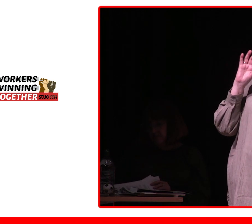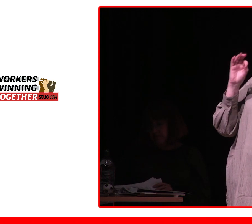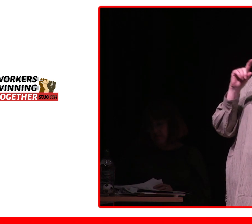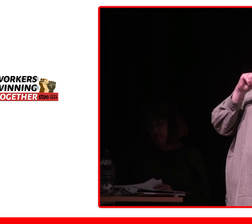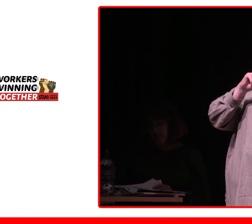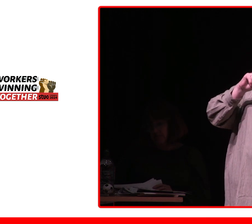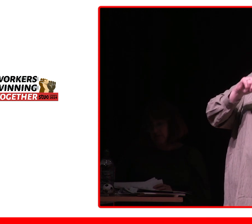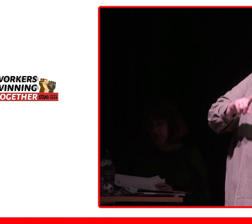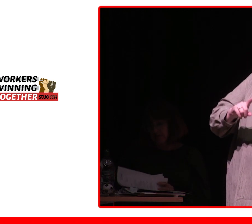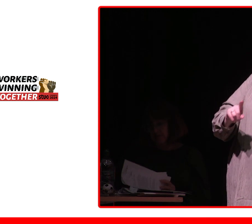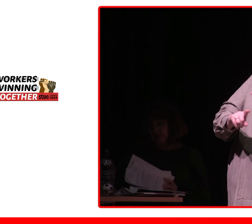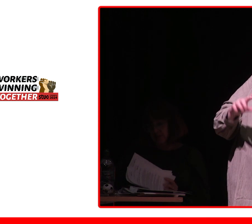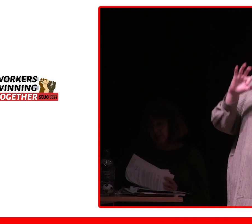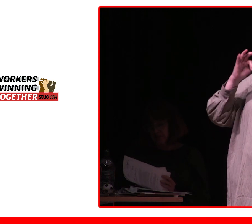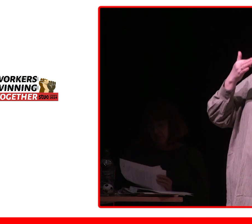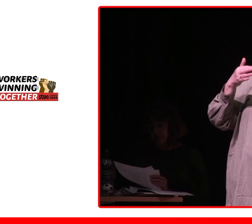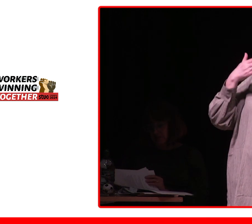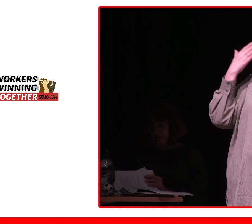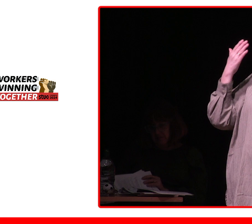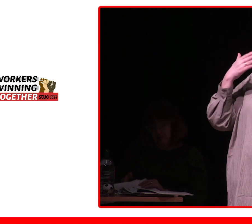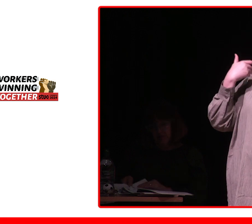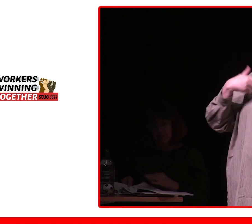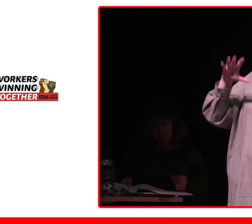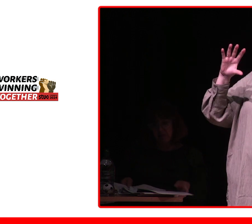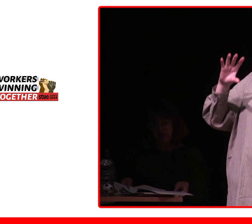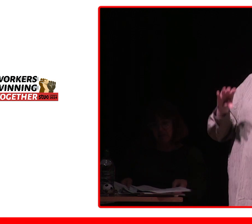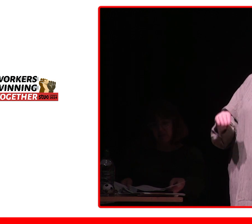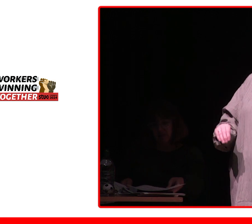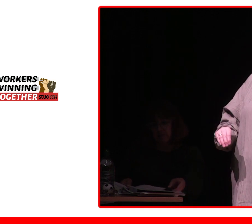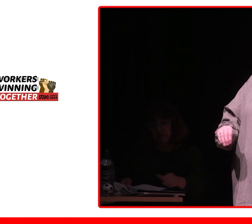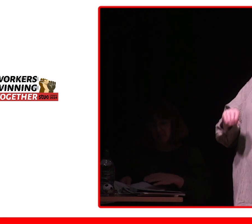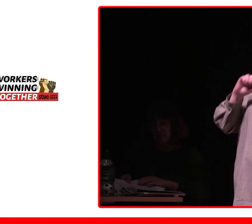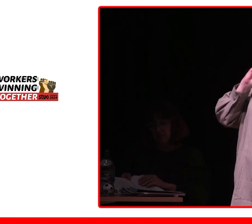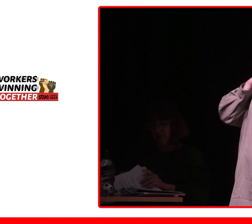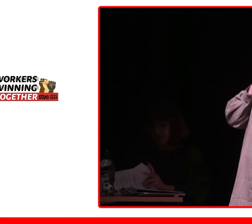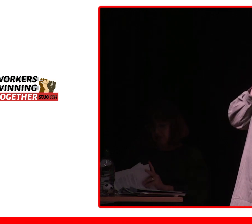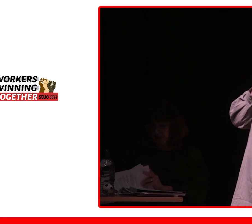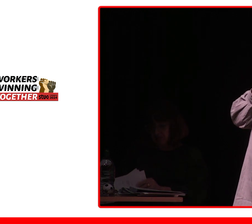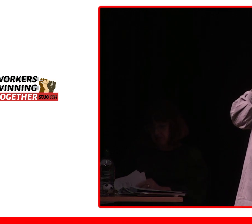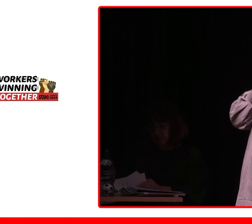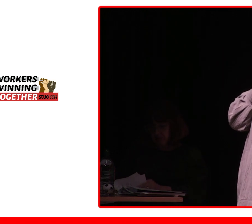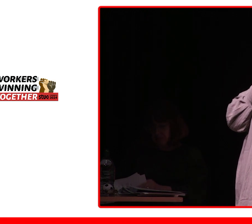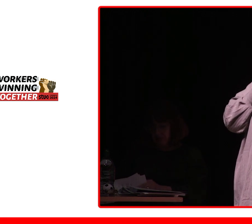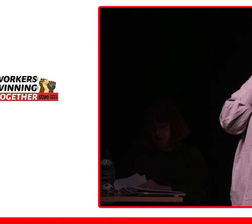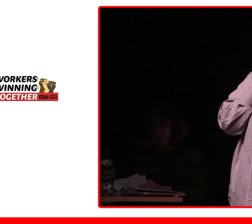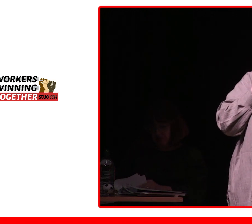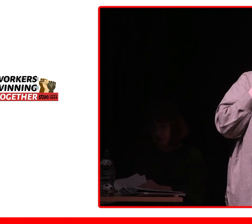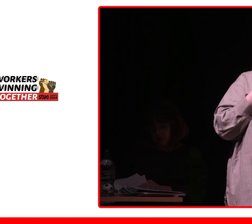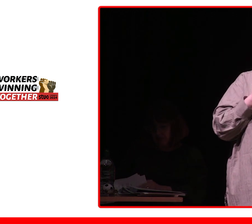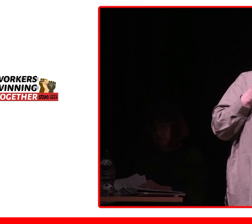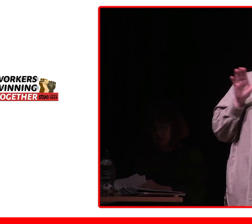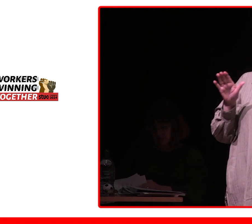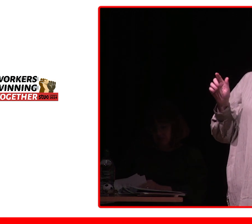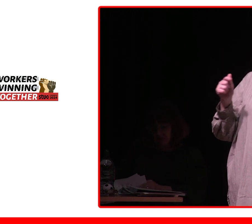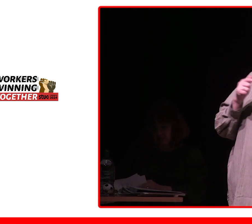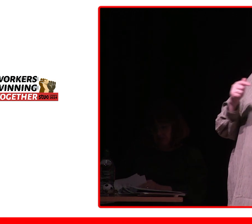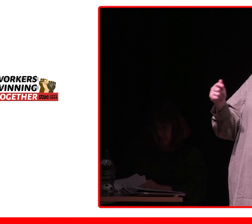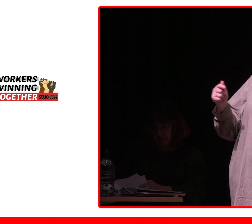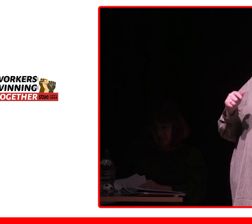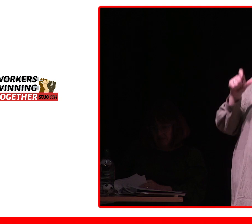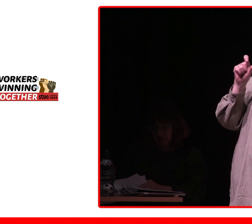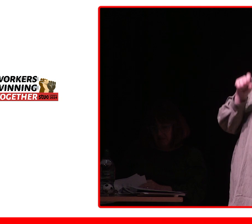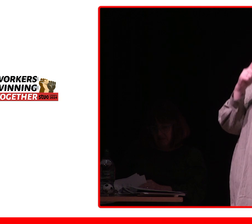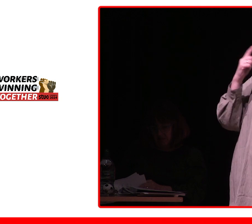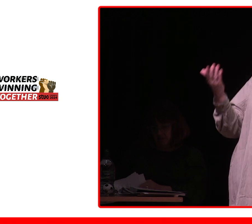and then after the 10 speakers on the motions, we will get a wider debate where folk will be able to